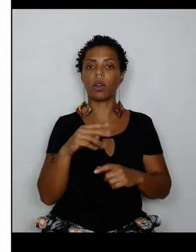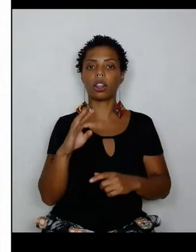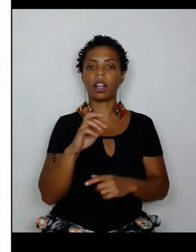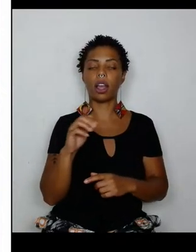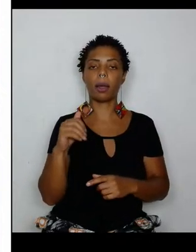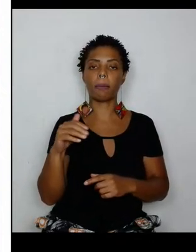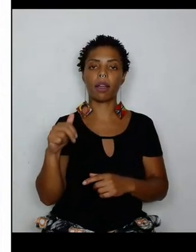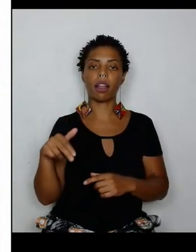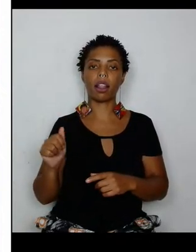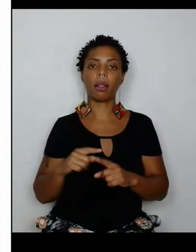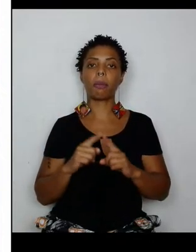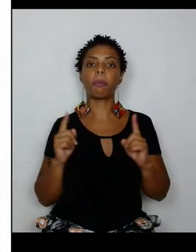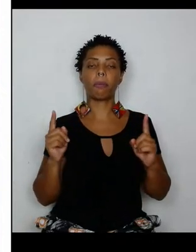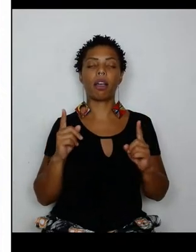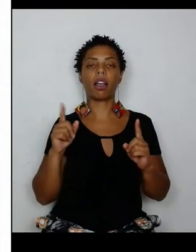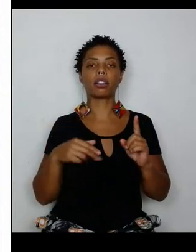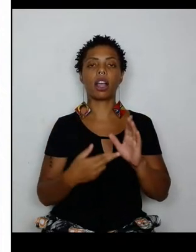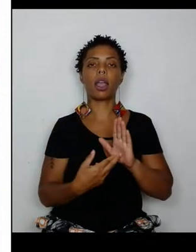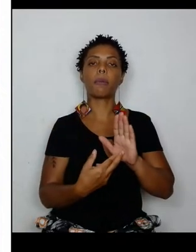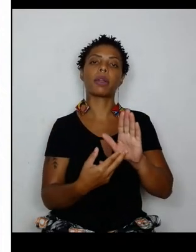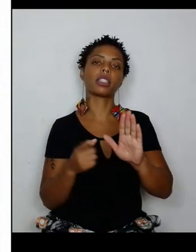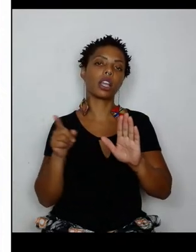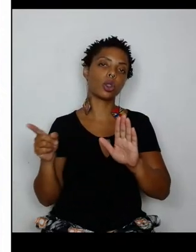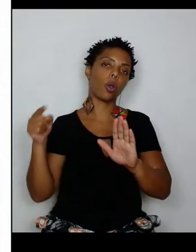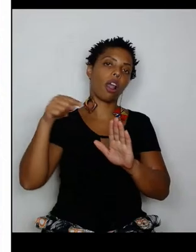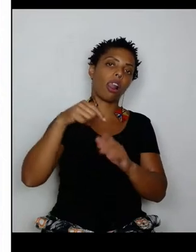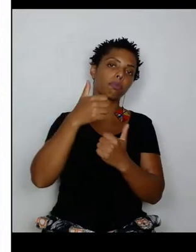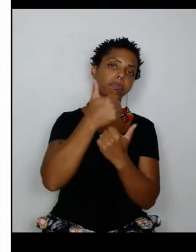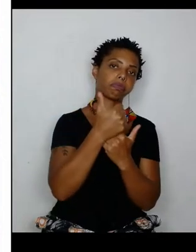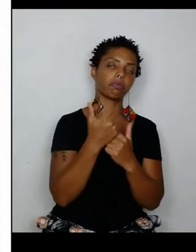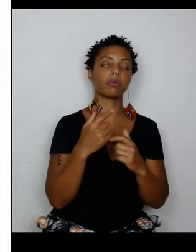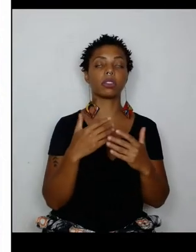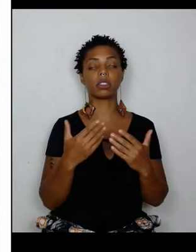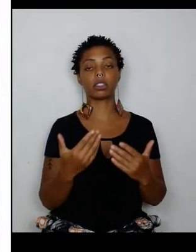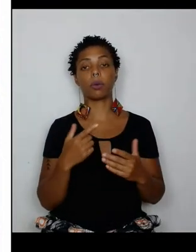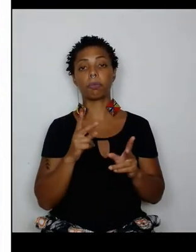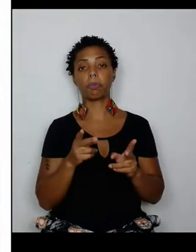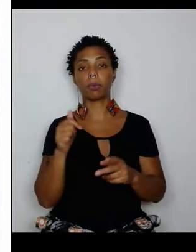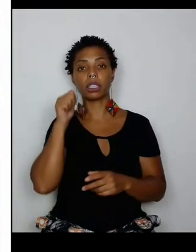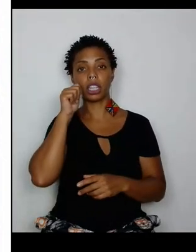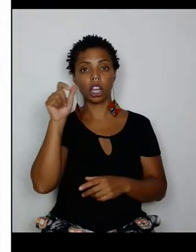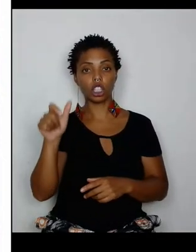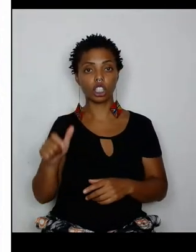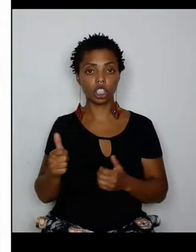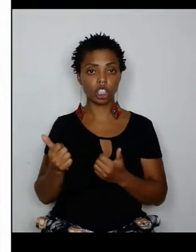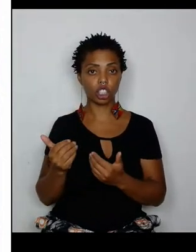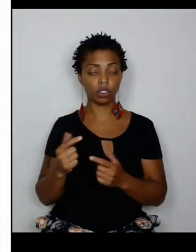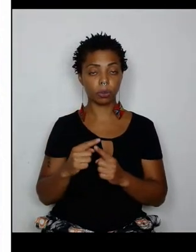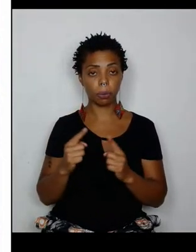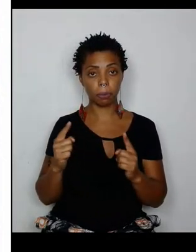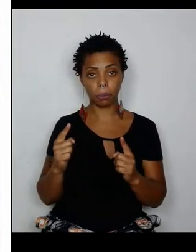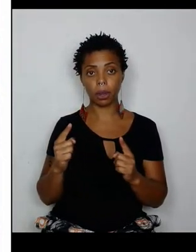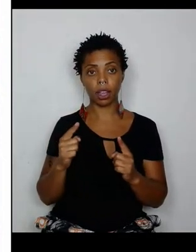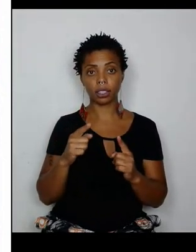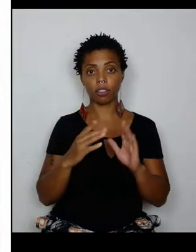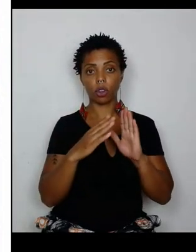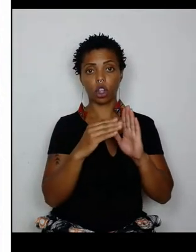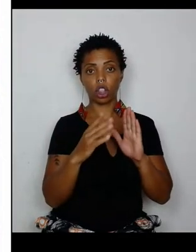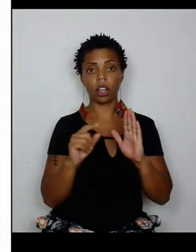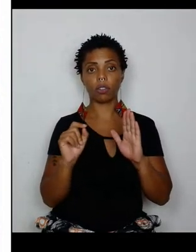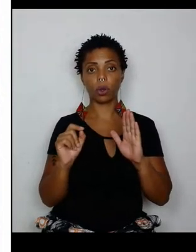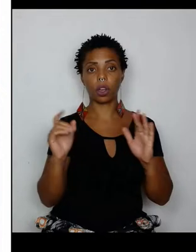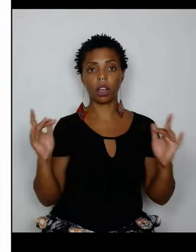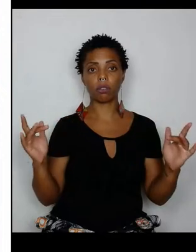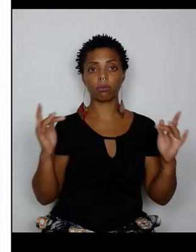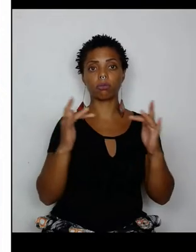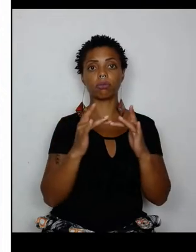her in addition to the young woman herself the photograph potentially indexes gauguin as predator given that the woman